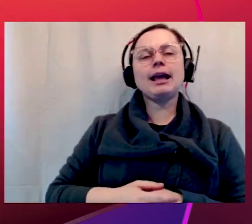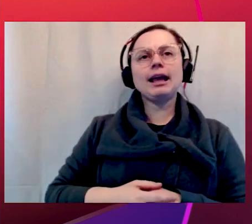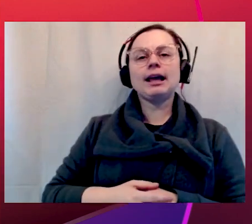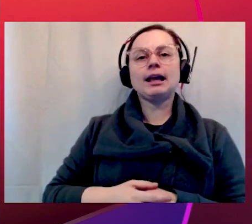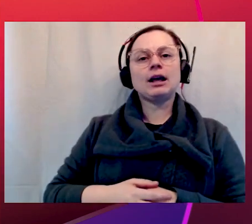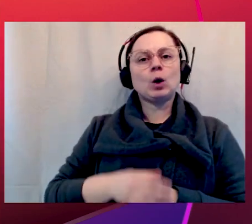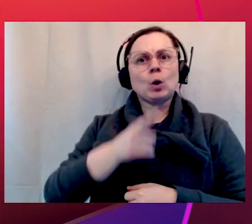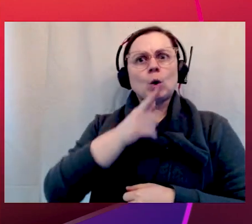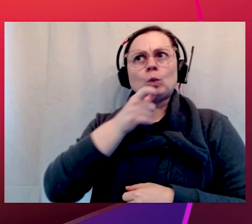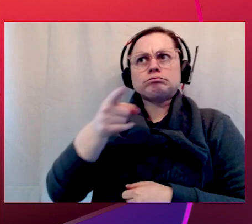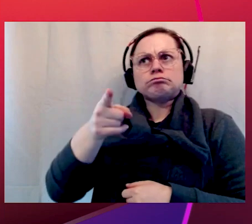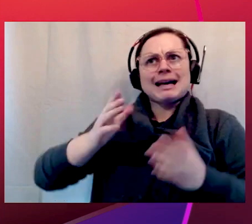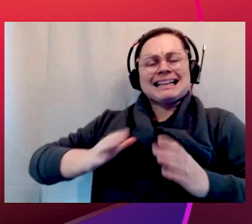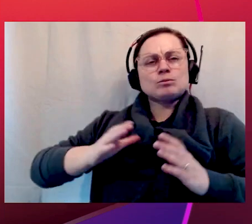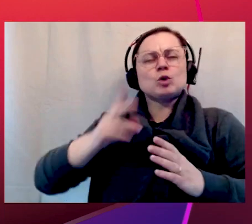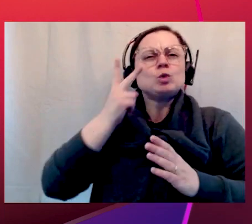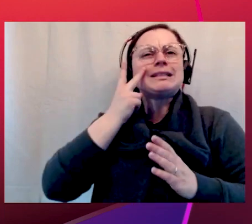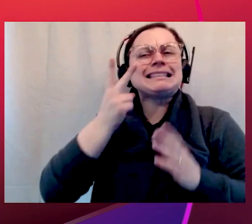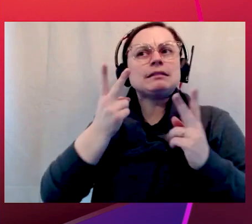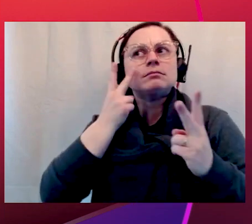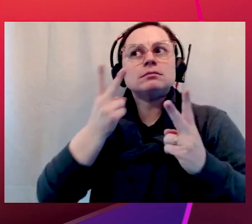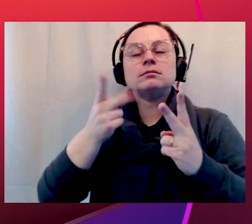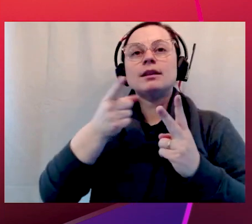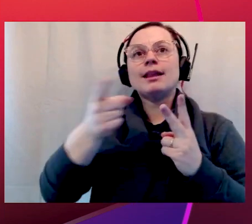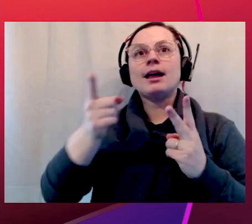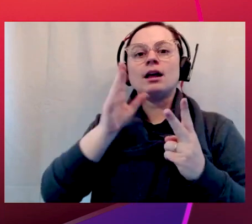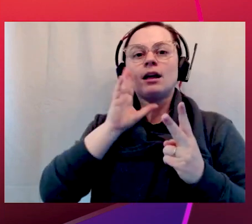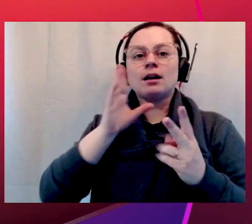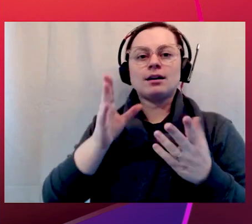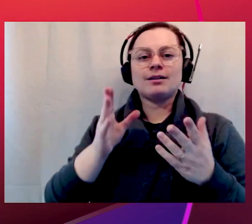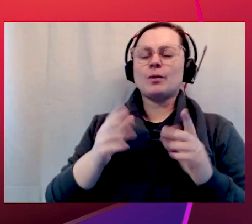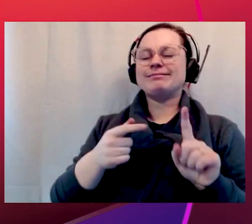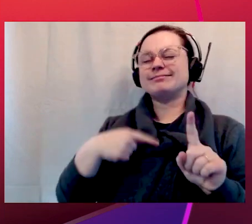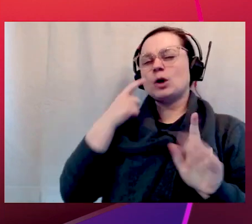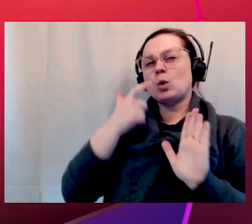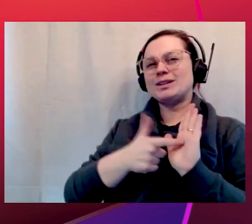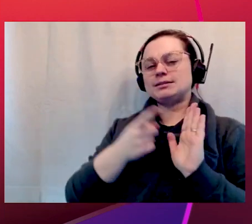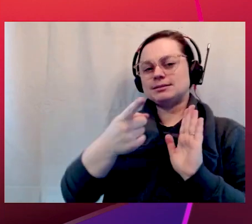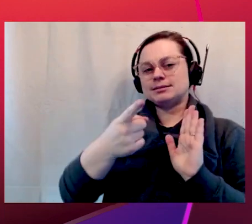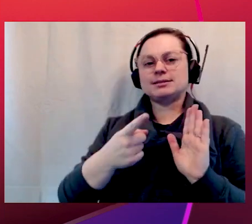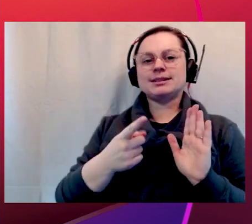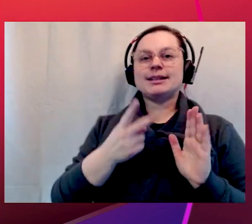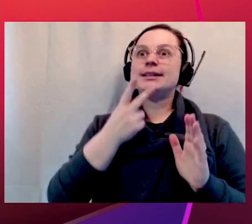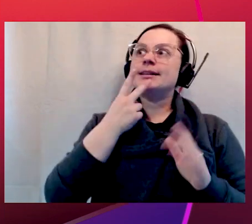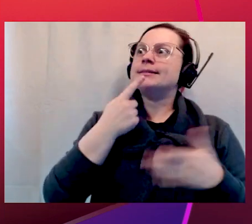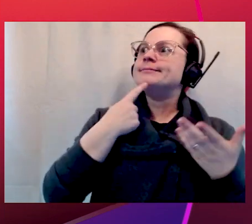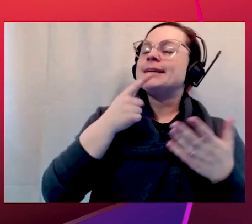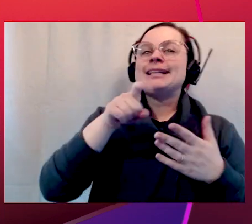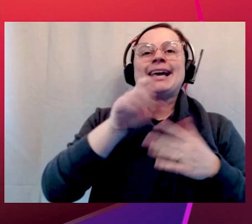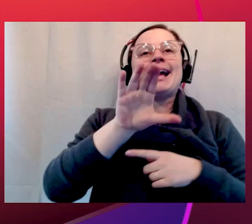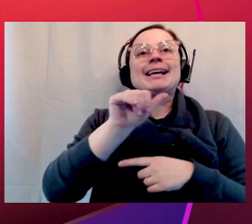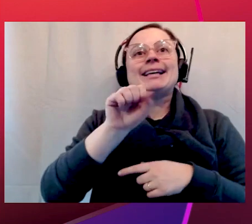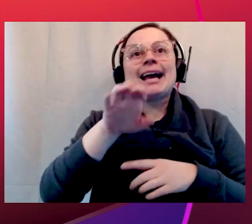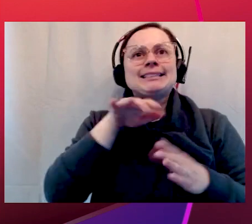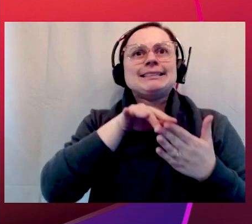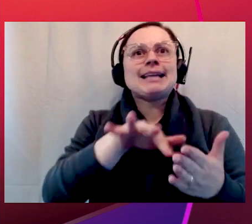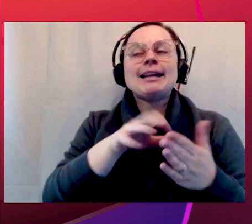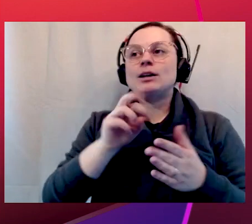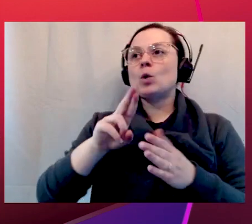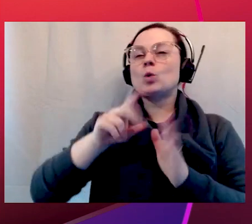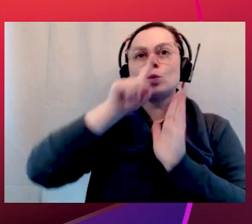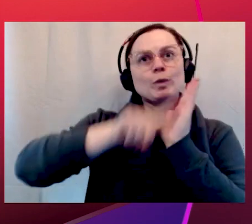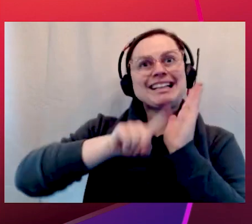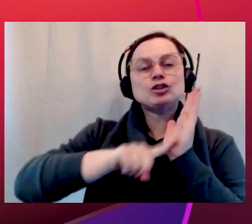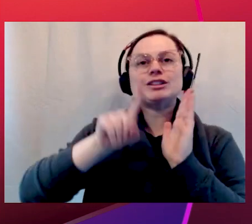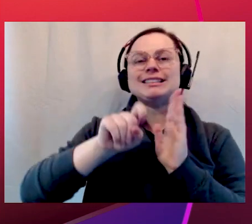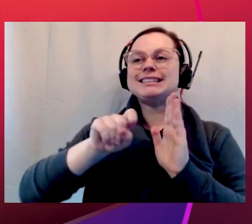seeing go out and I saw one was like, we need some case studies. We need research, right? So we need people to